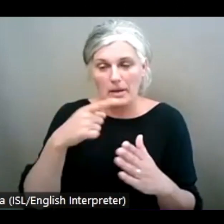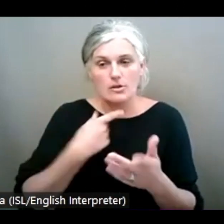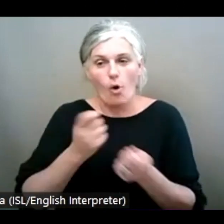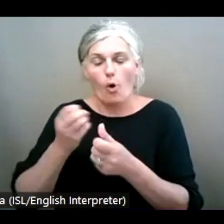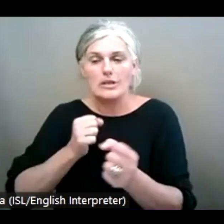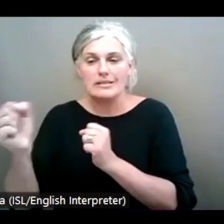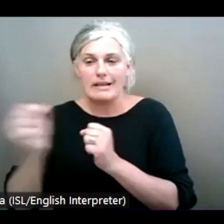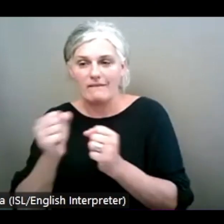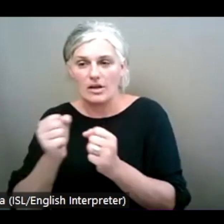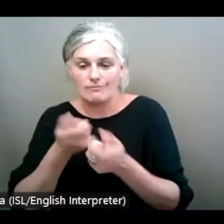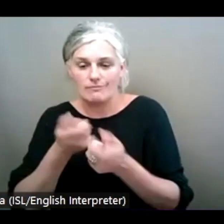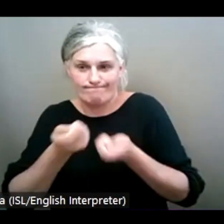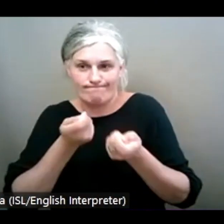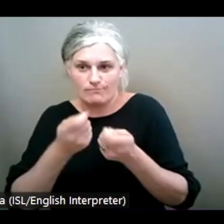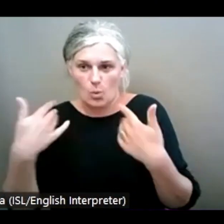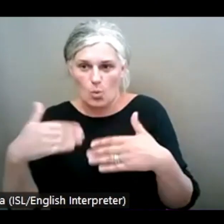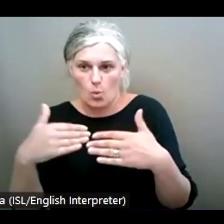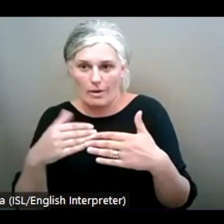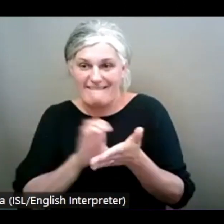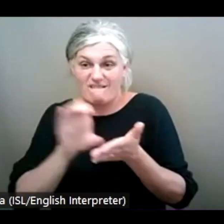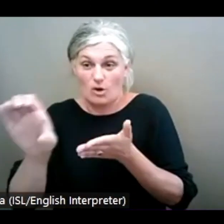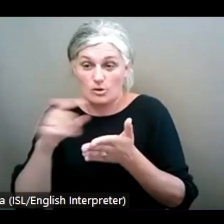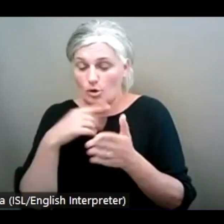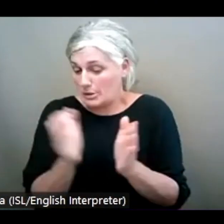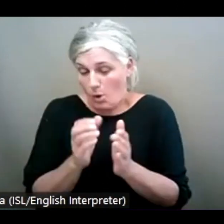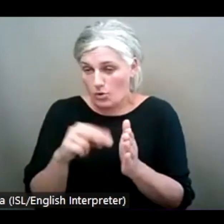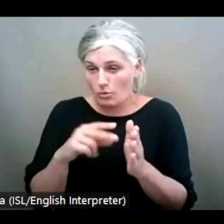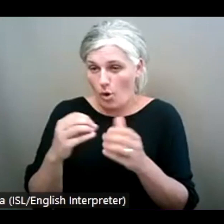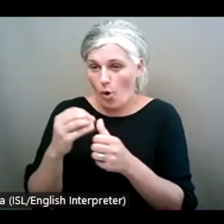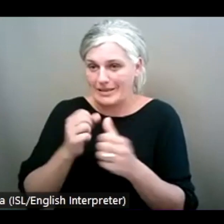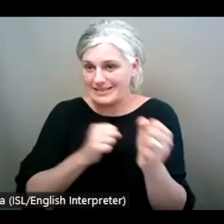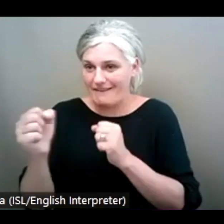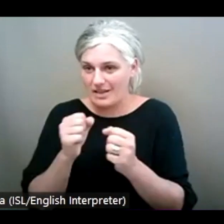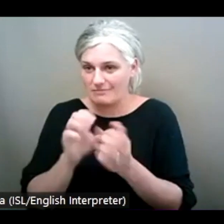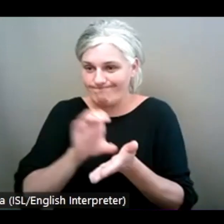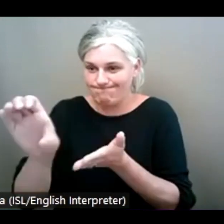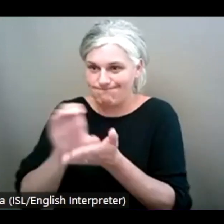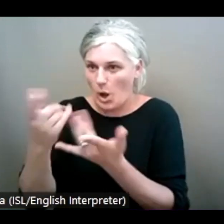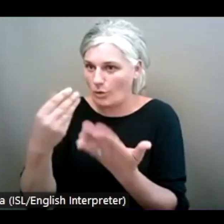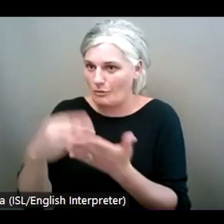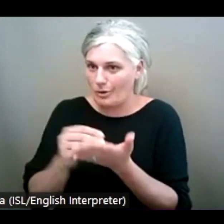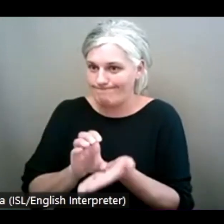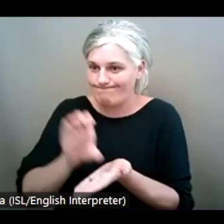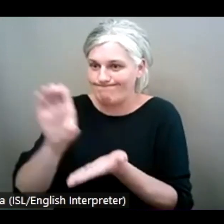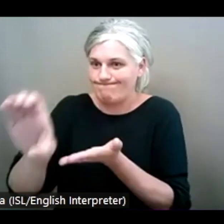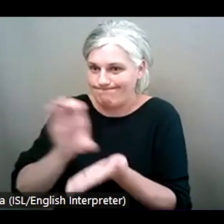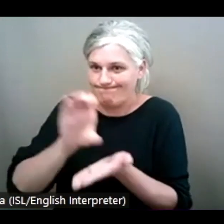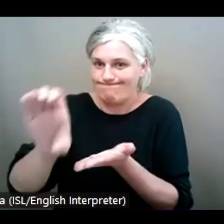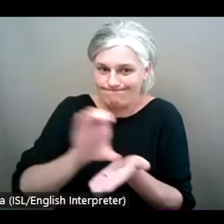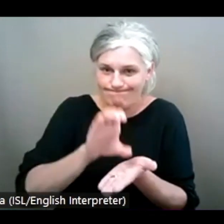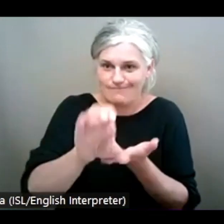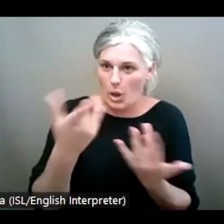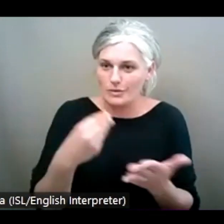country are hugely financed, not the smaller ones, but the big ones. And there's a lot of money involved. There's an awful lot of